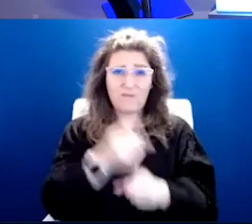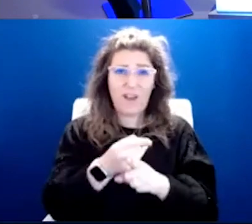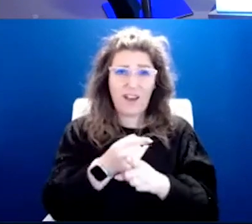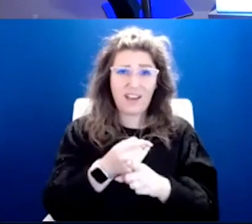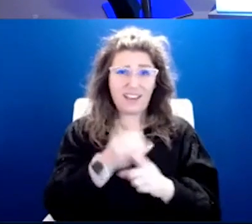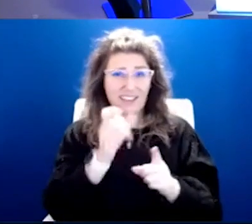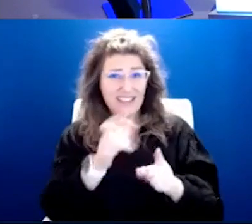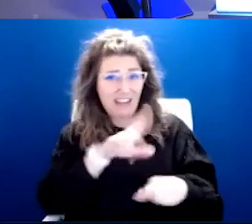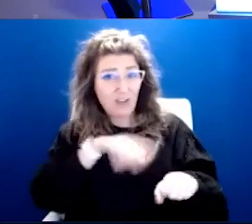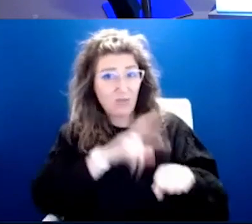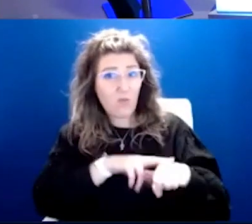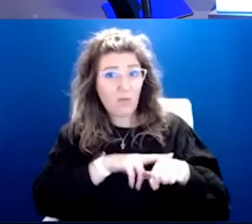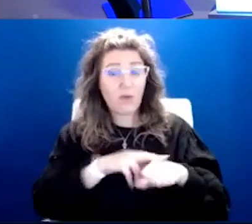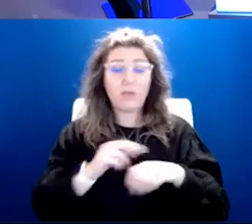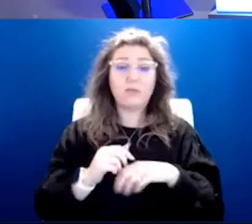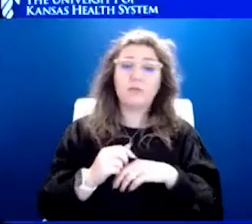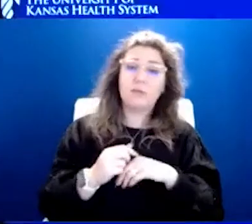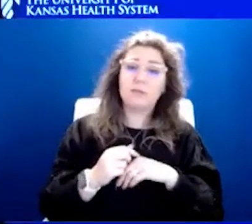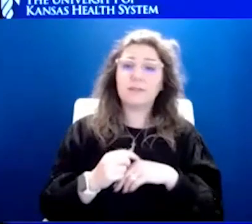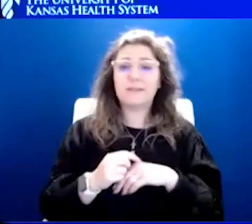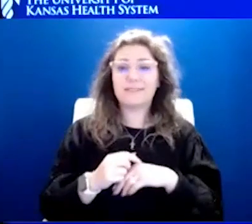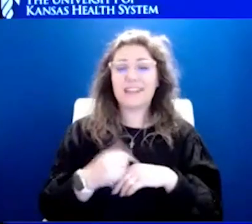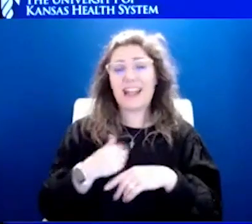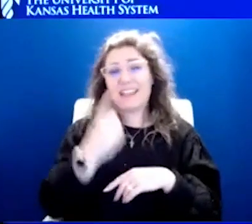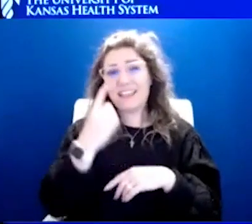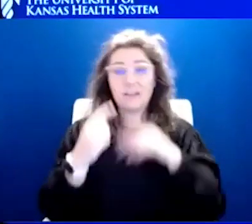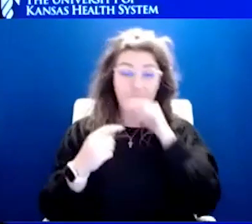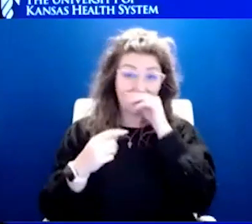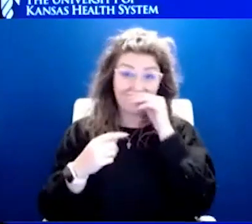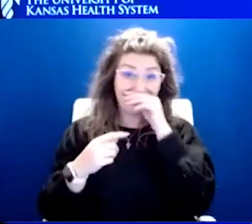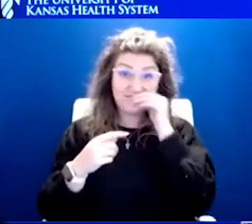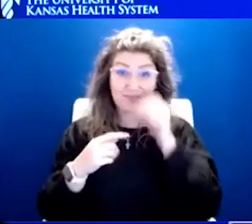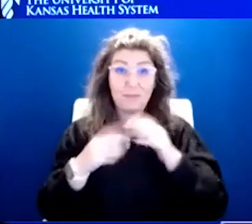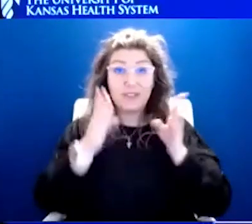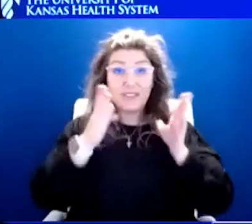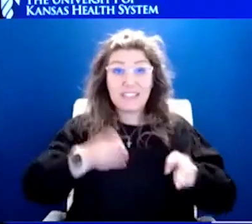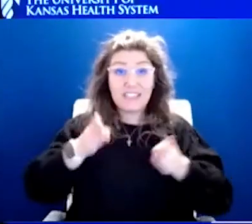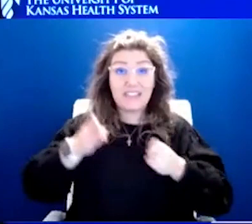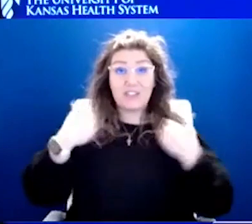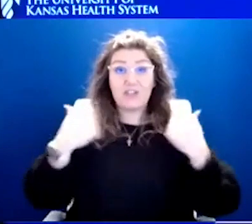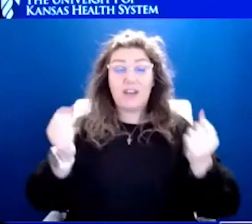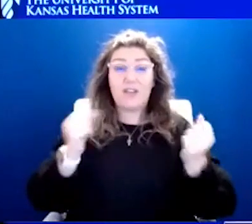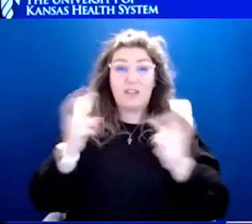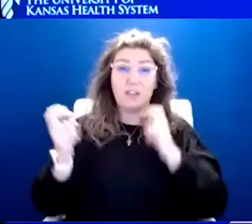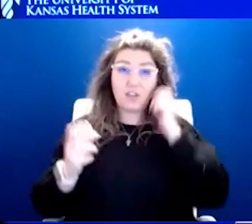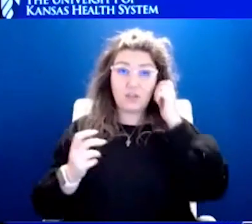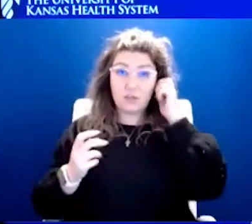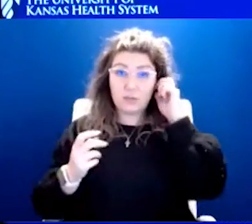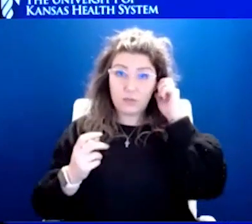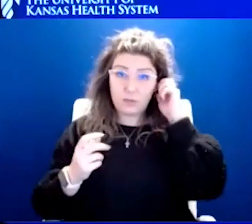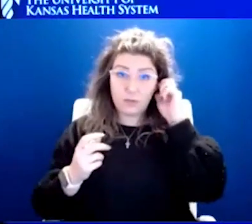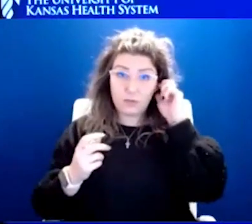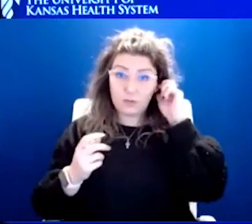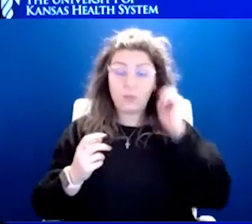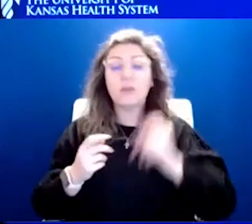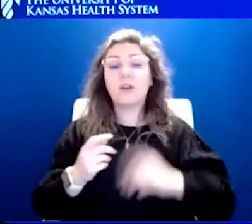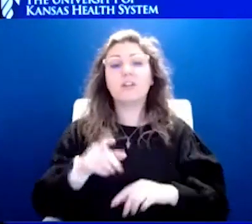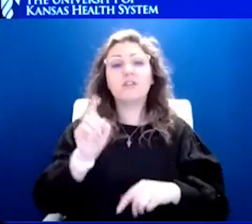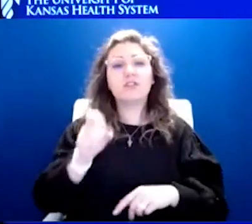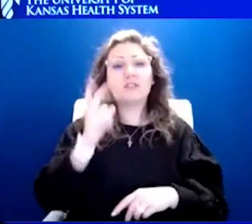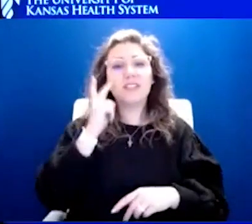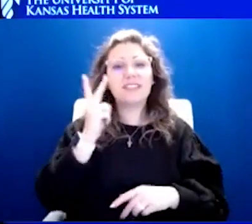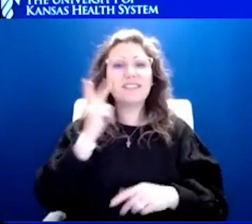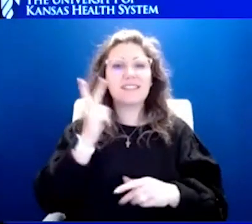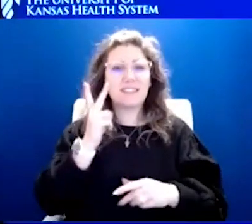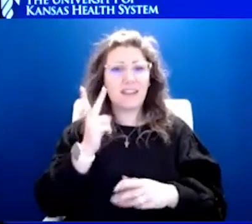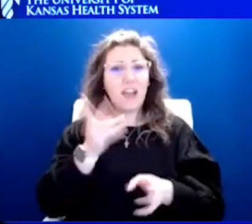normal? I think this is an individual health issue, and we should probably have you go see a provider and just